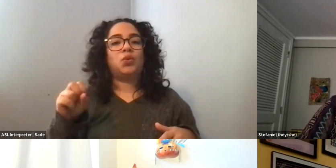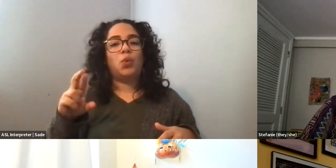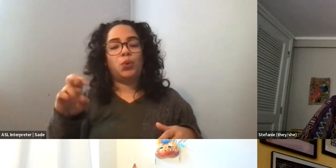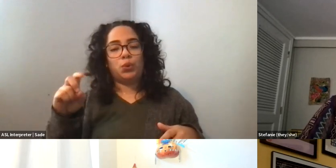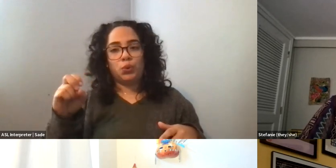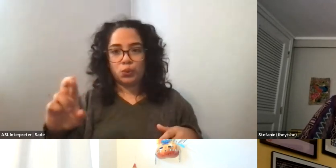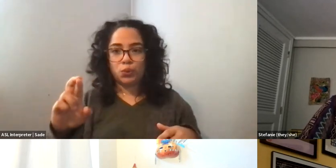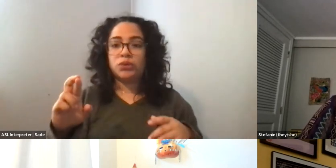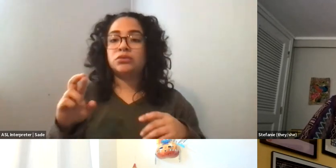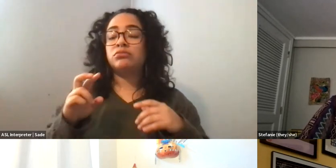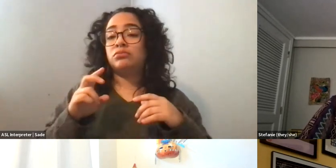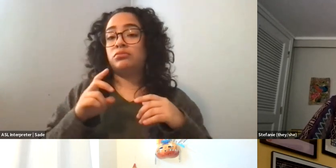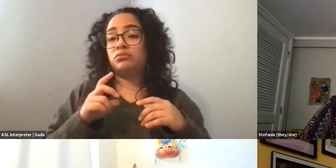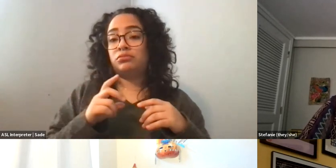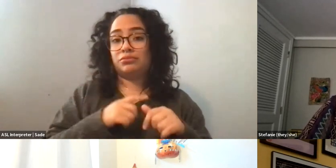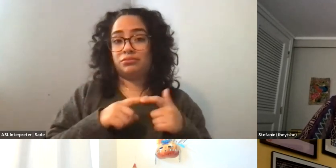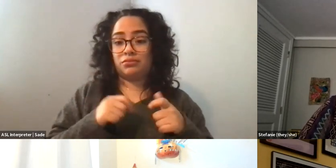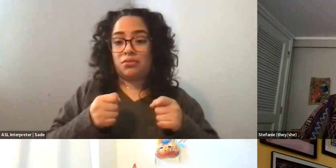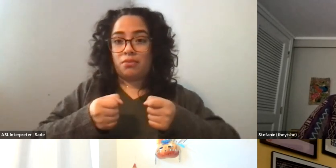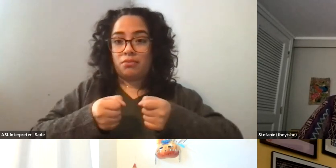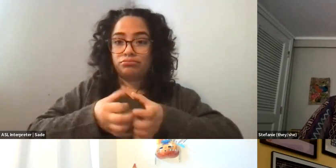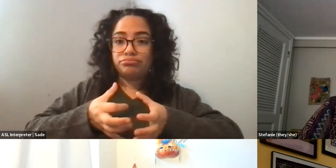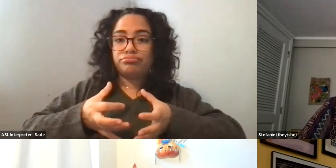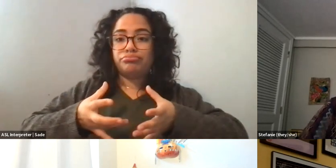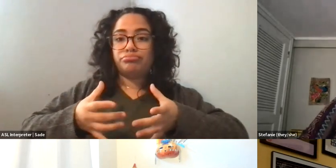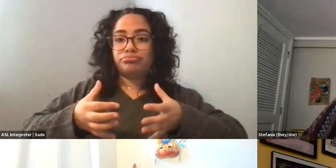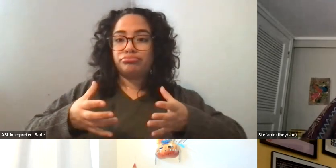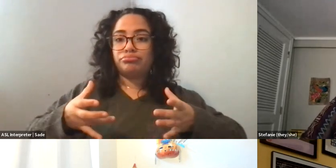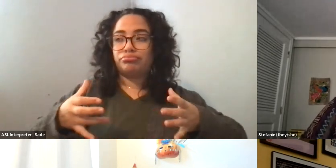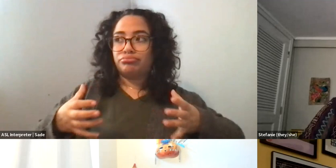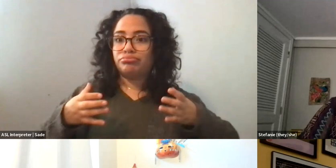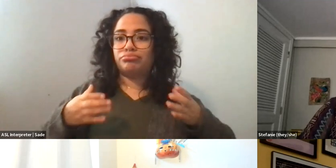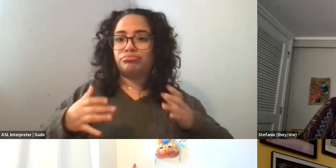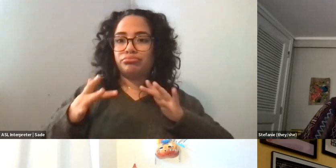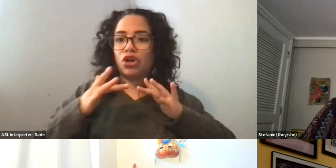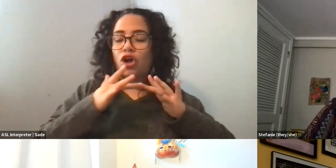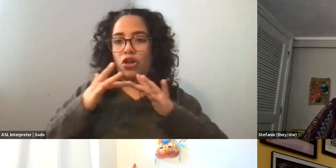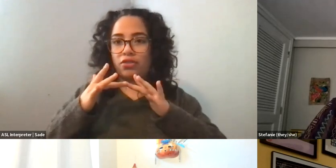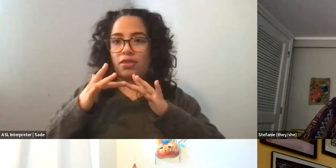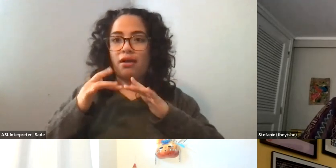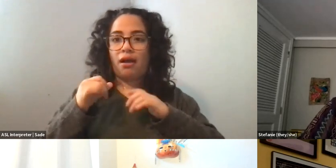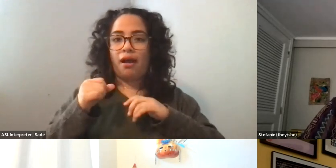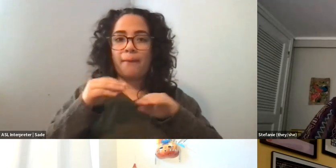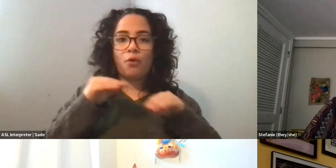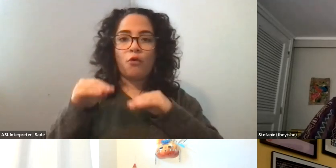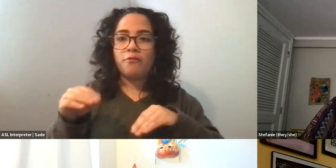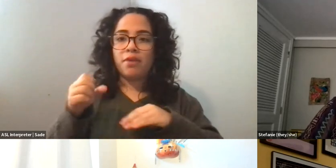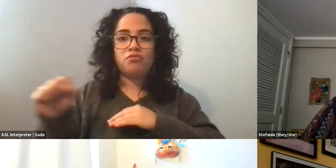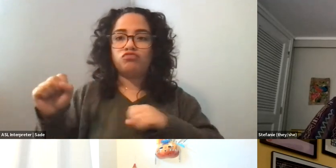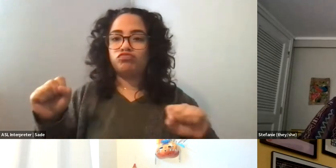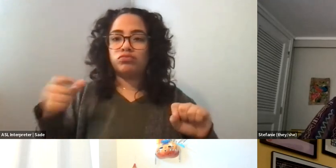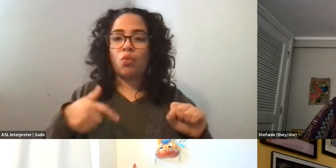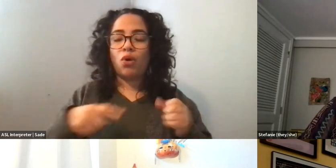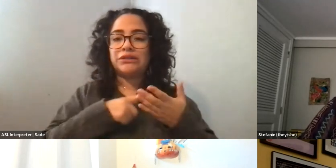And then it grew into a larger, you know, online movement. It was like a discussion forums in